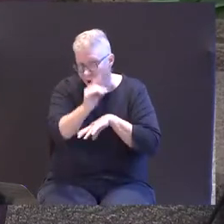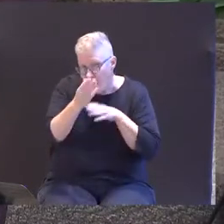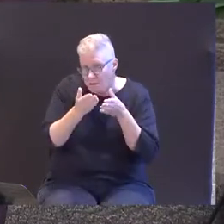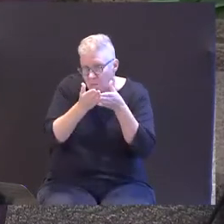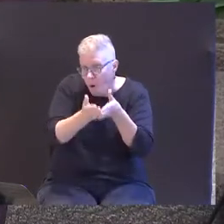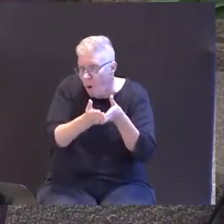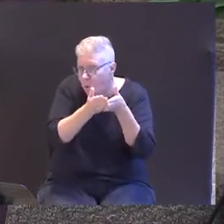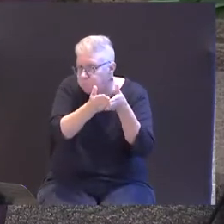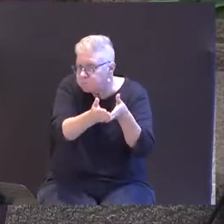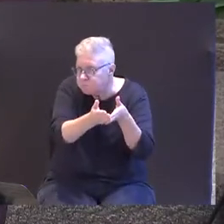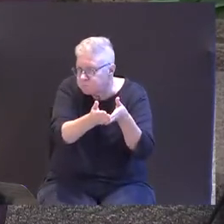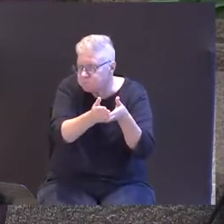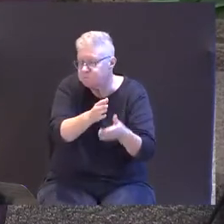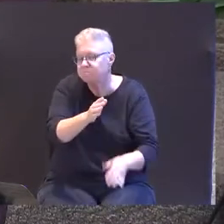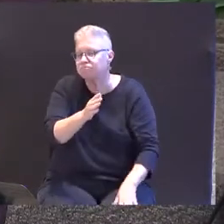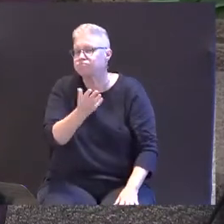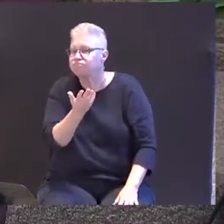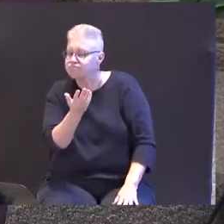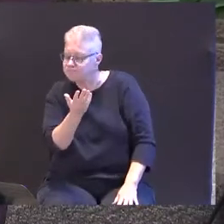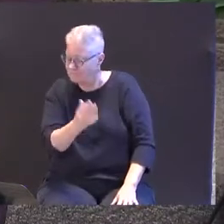so?